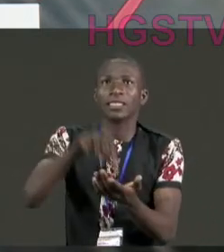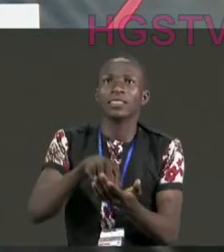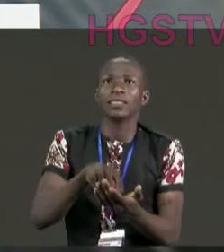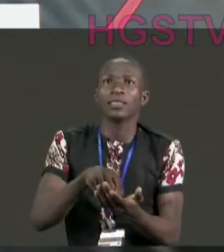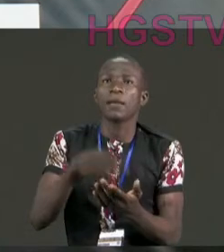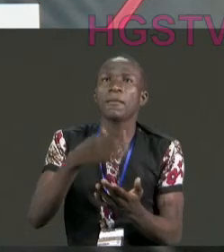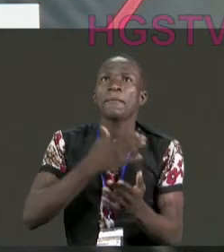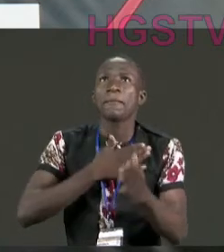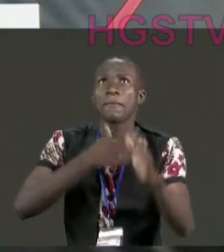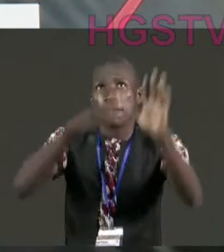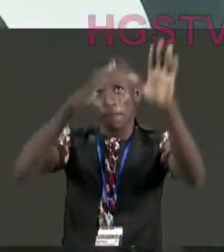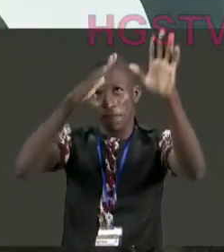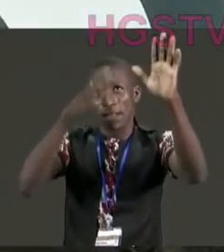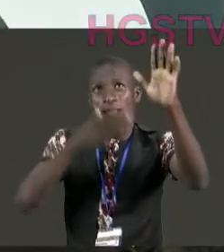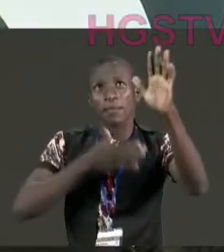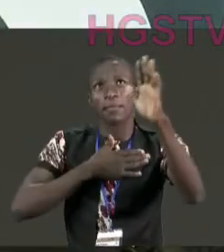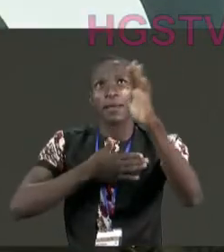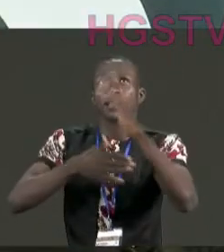My Father, my God,